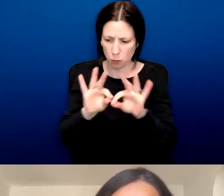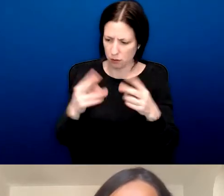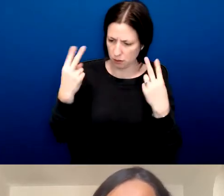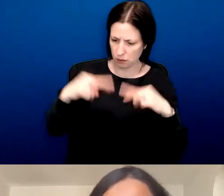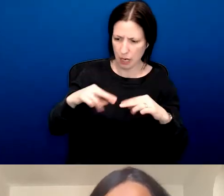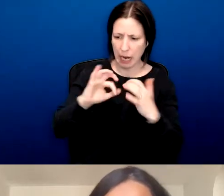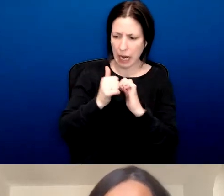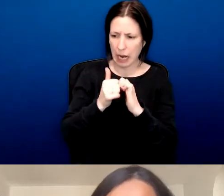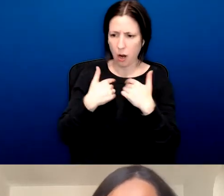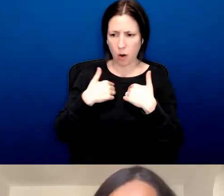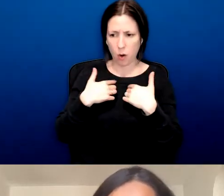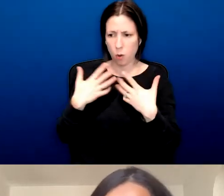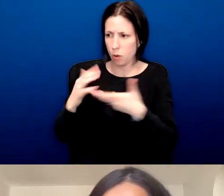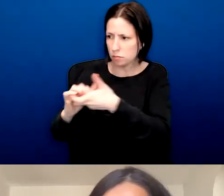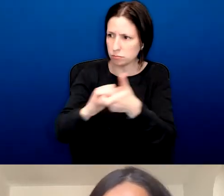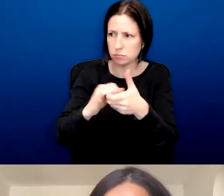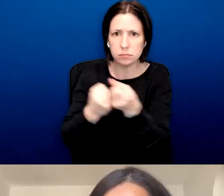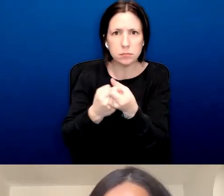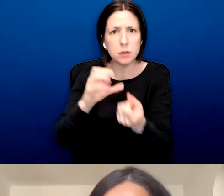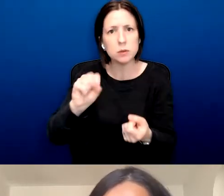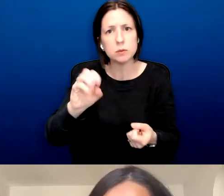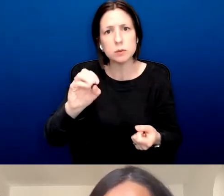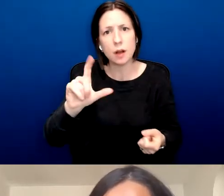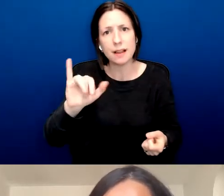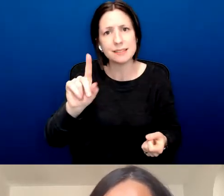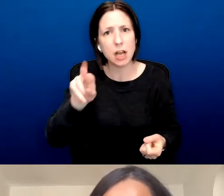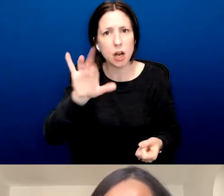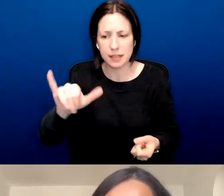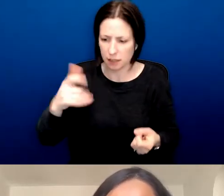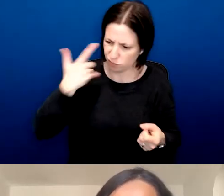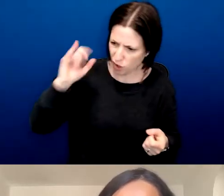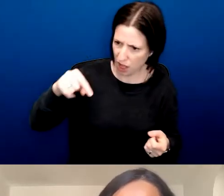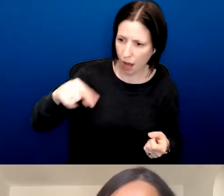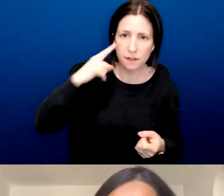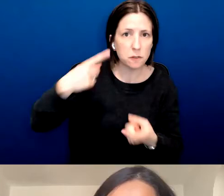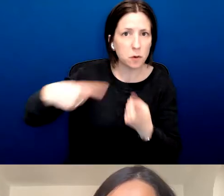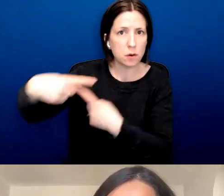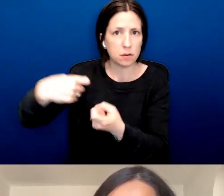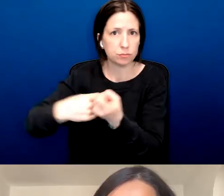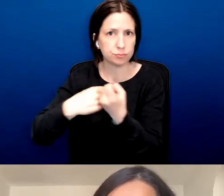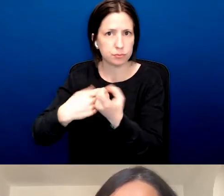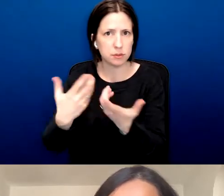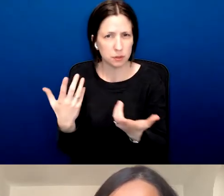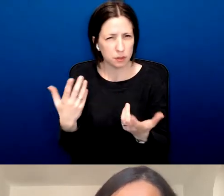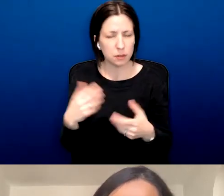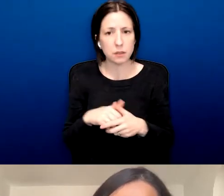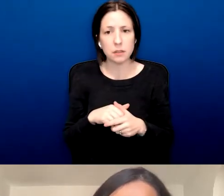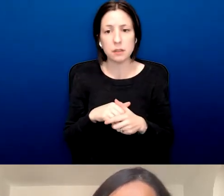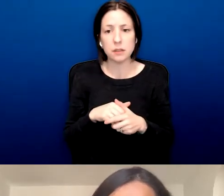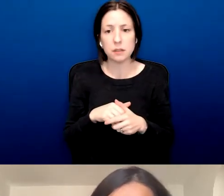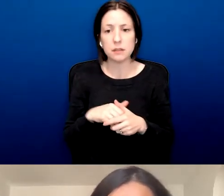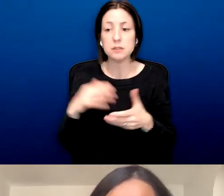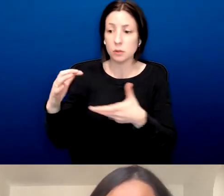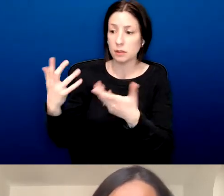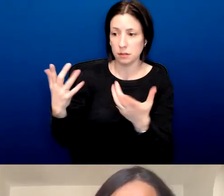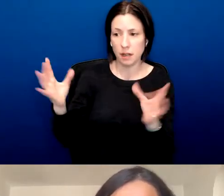solidarity with each other. And I think the argument that we're trying to make is that for coalitions to take place